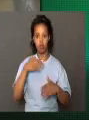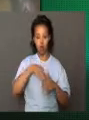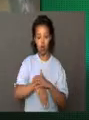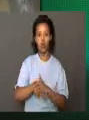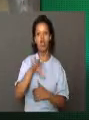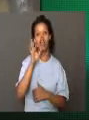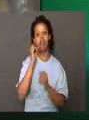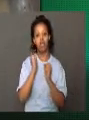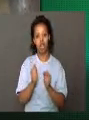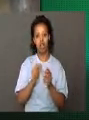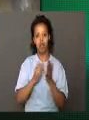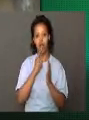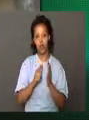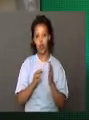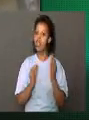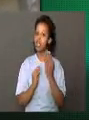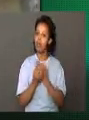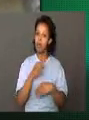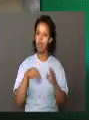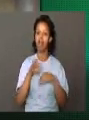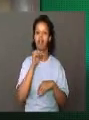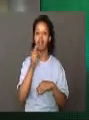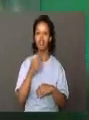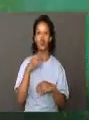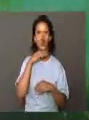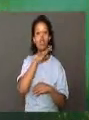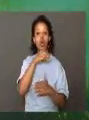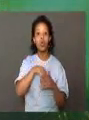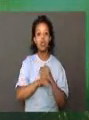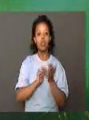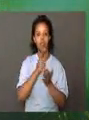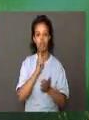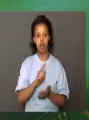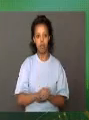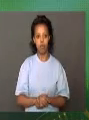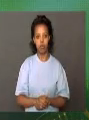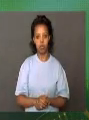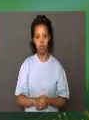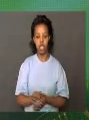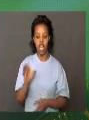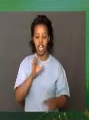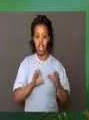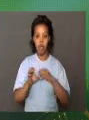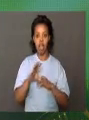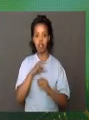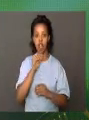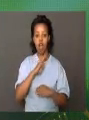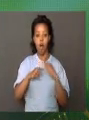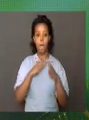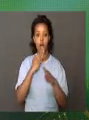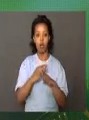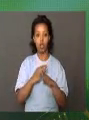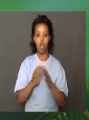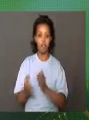found in untreated sewage. The chemical and biological